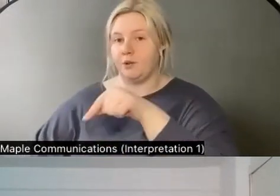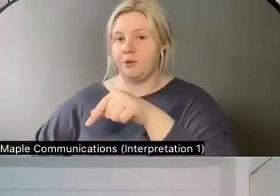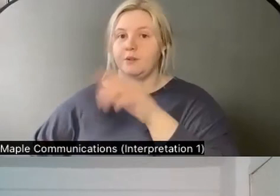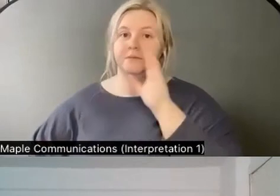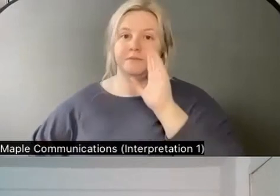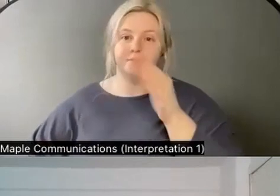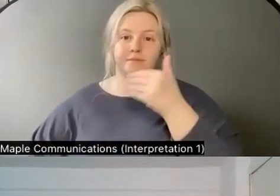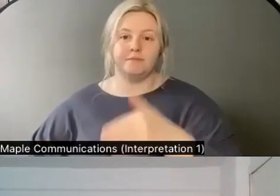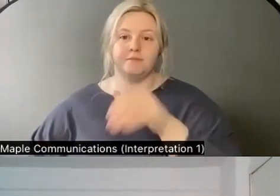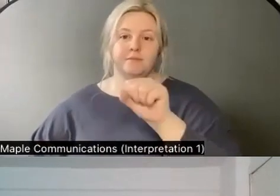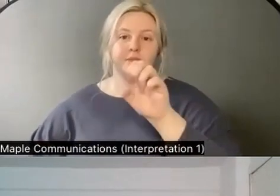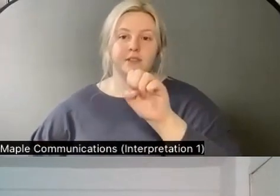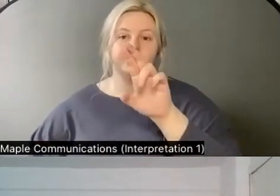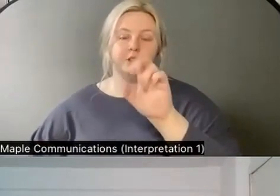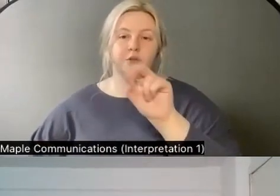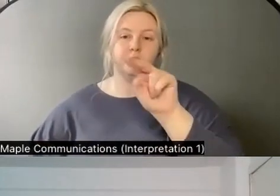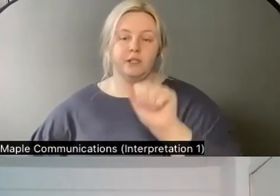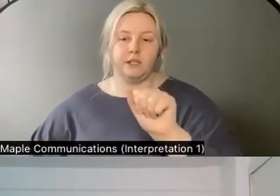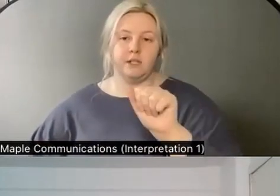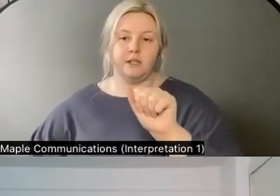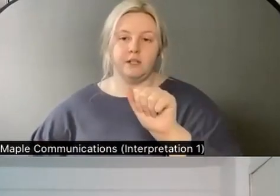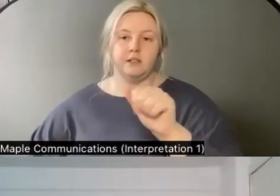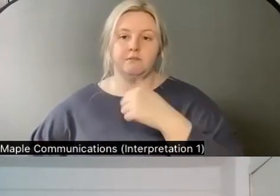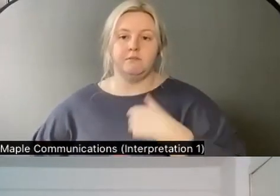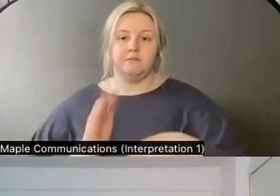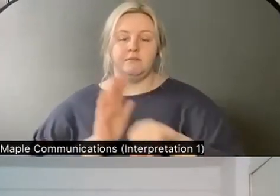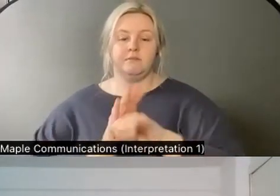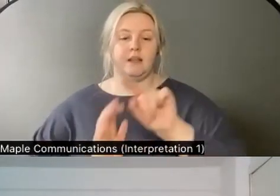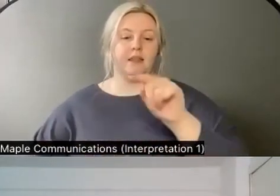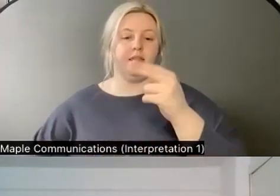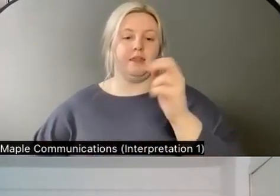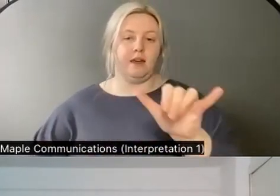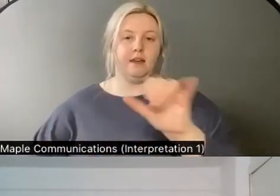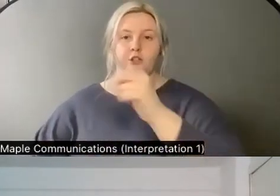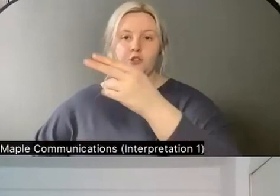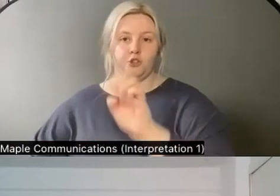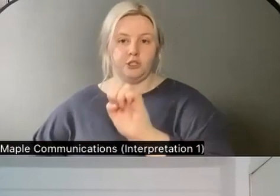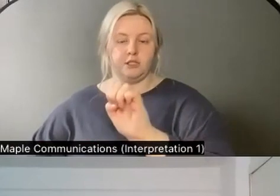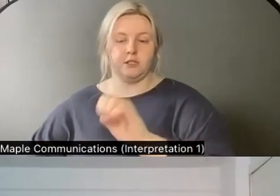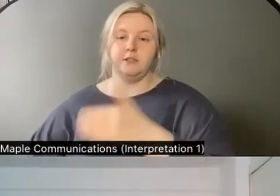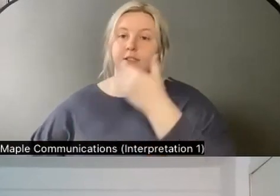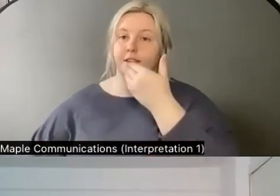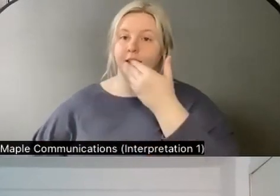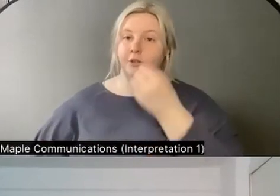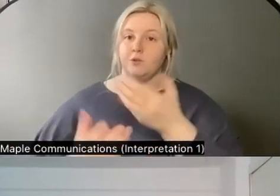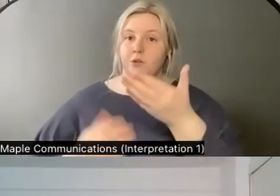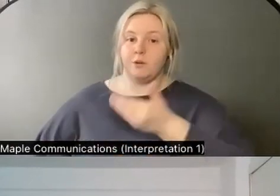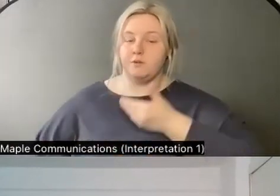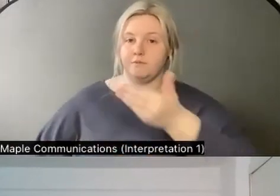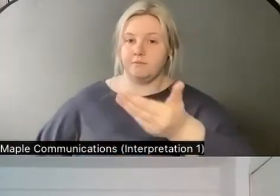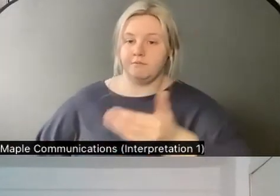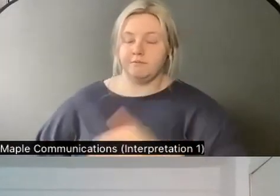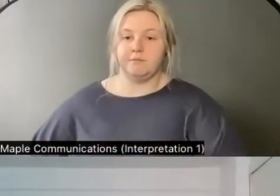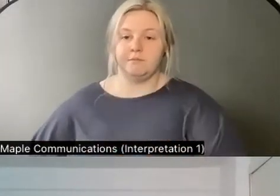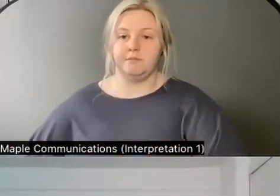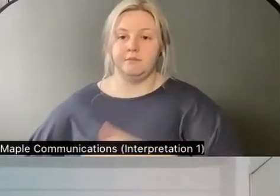name is Serena, pronounced they, she, and thank you so much for having me. I am,